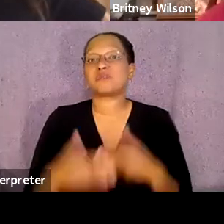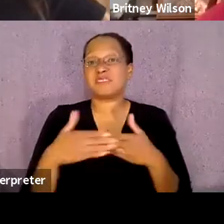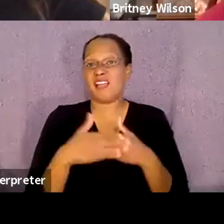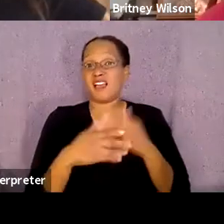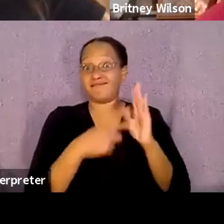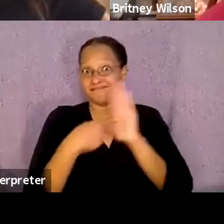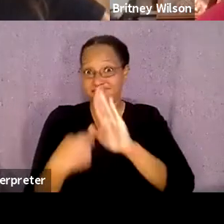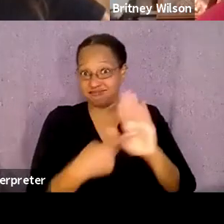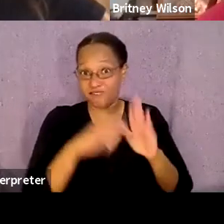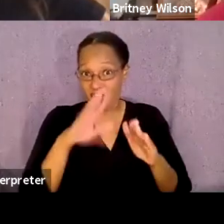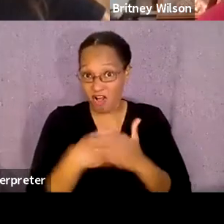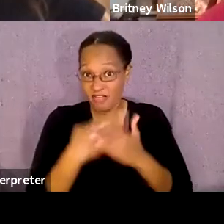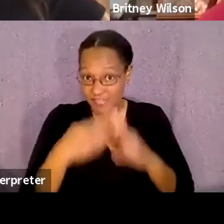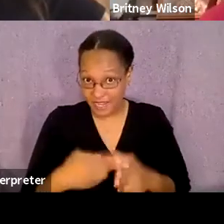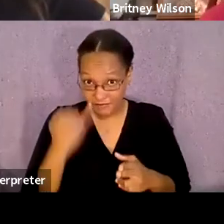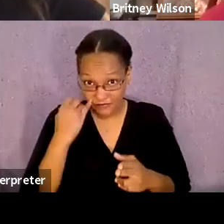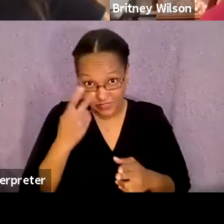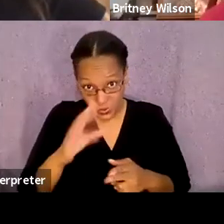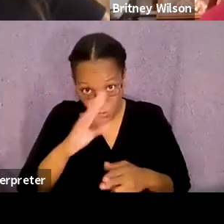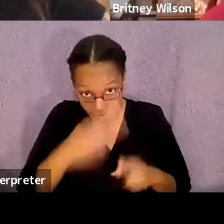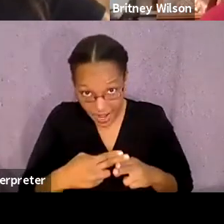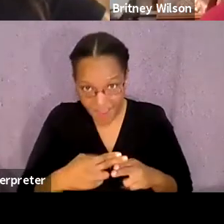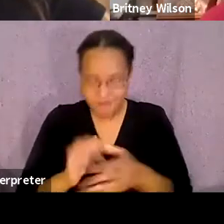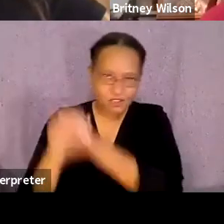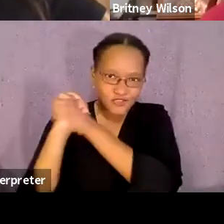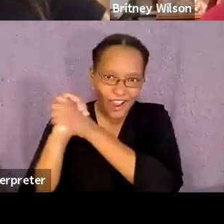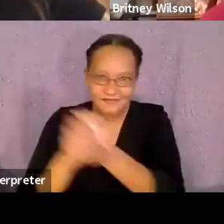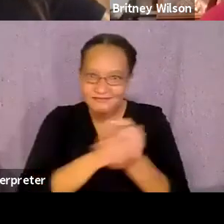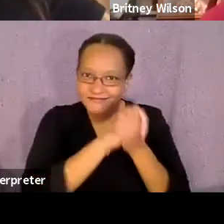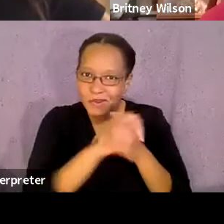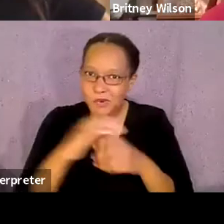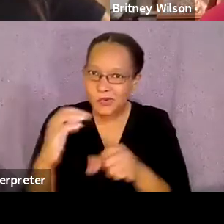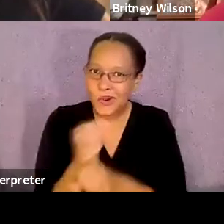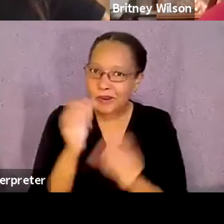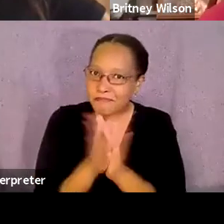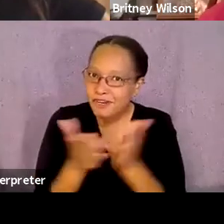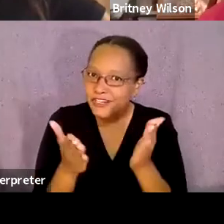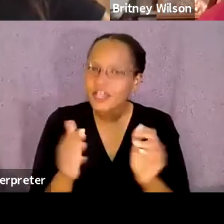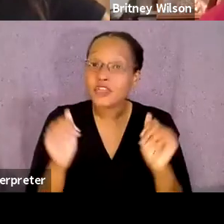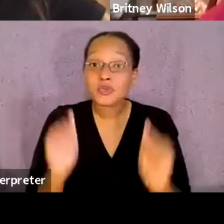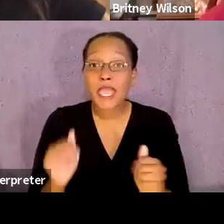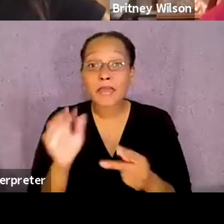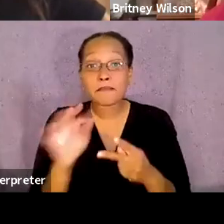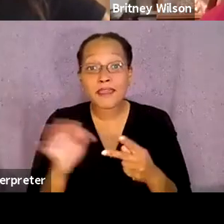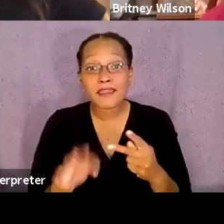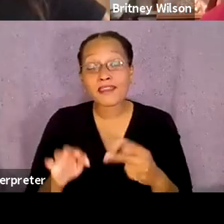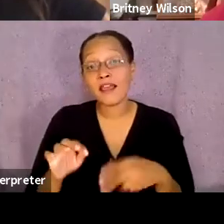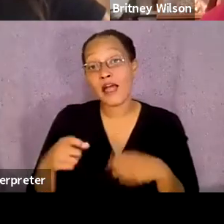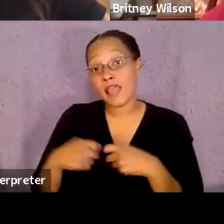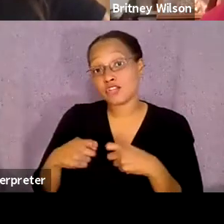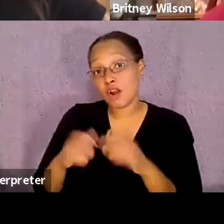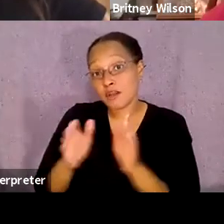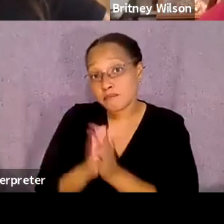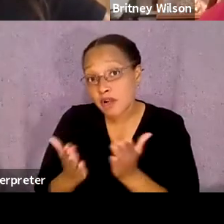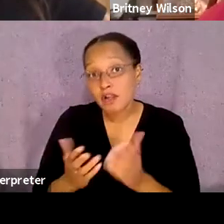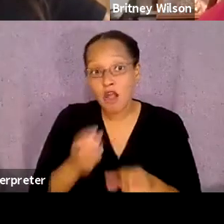books, congratulations. You get to choose whether you want an ebook, a hard copy paperback,